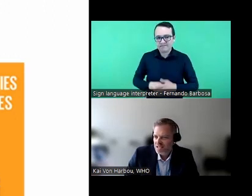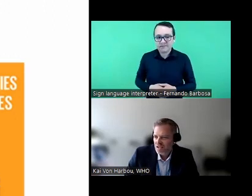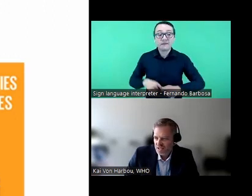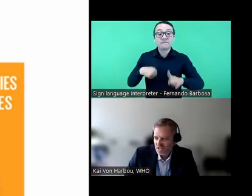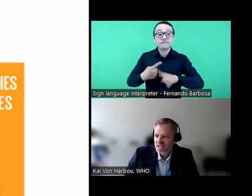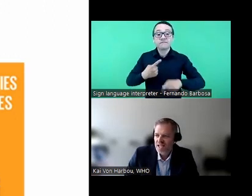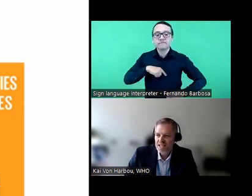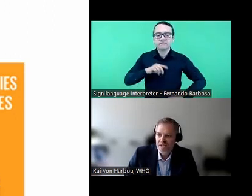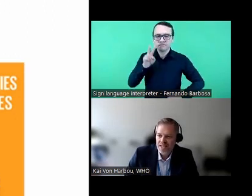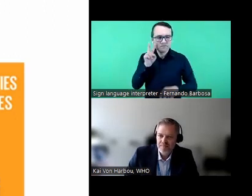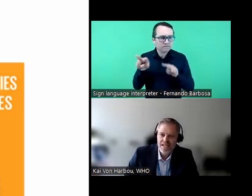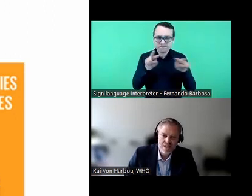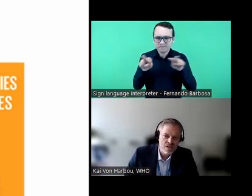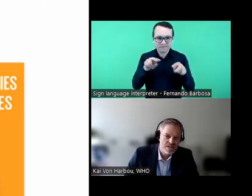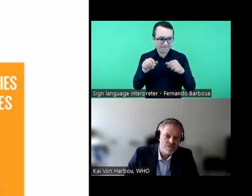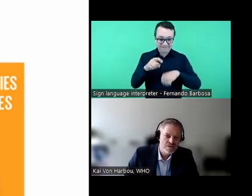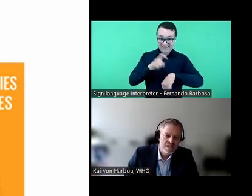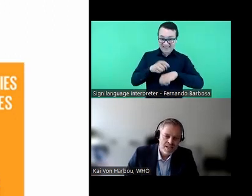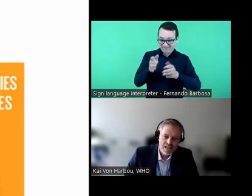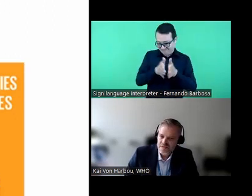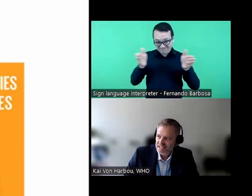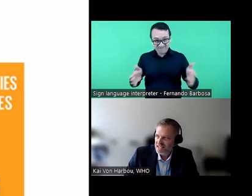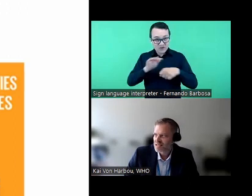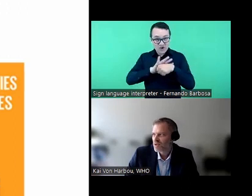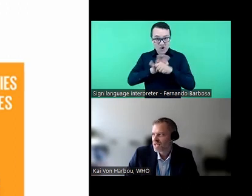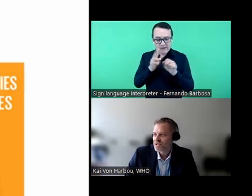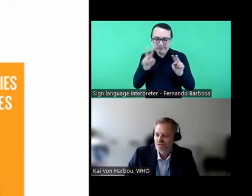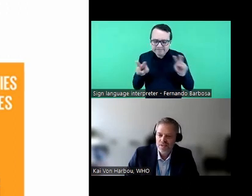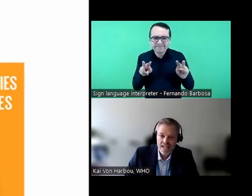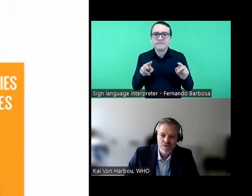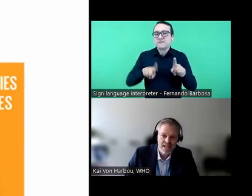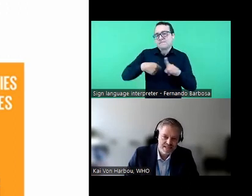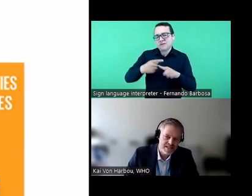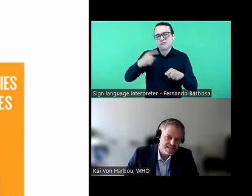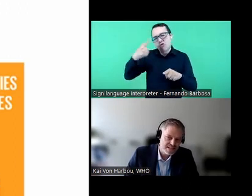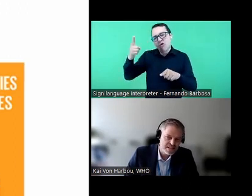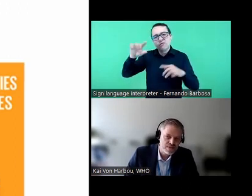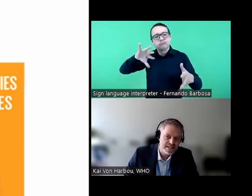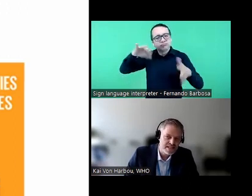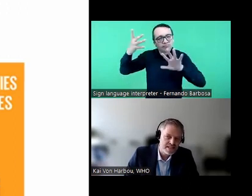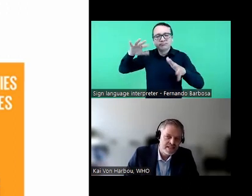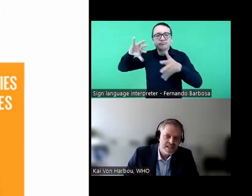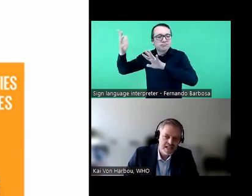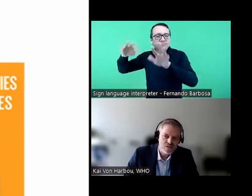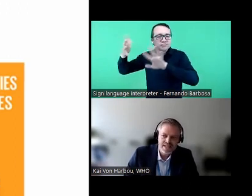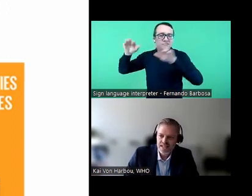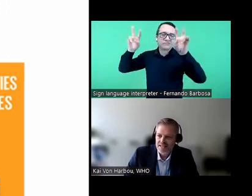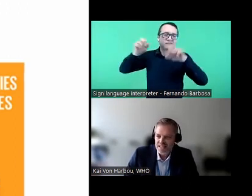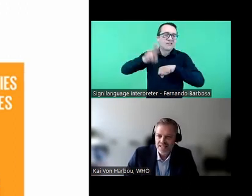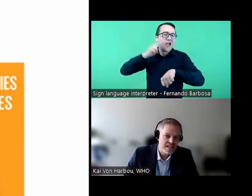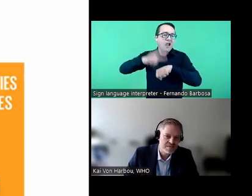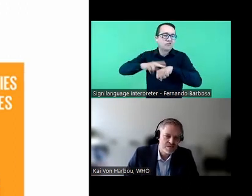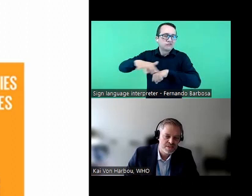light of the COVID-19 pandemic and also in light of disasters related to natural hazards is that increasingly countries